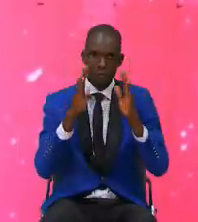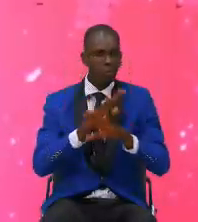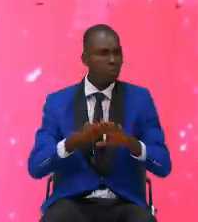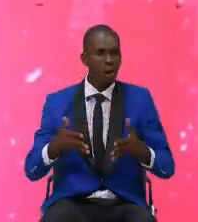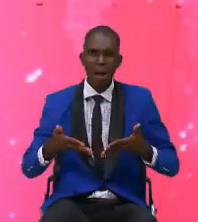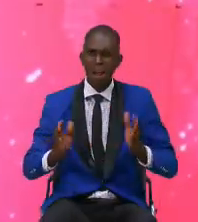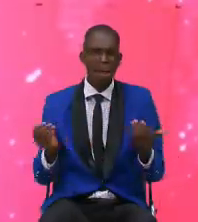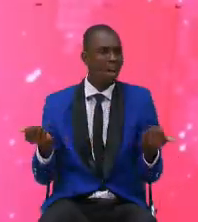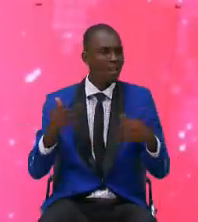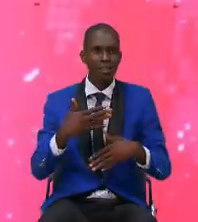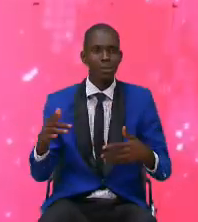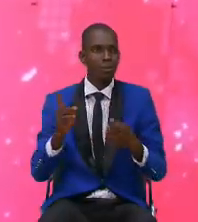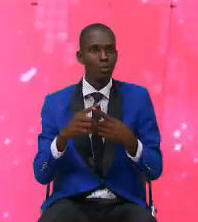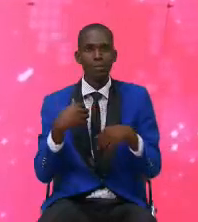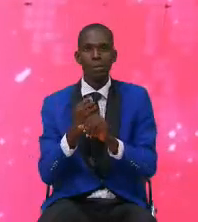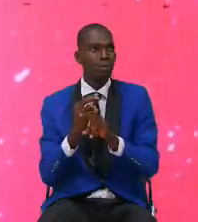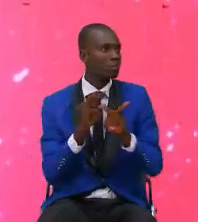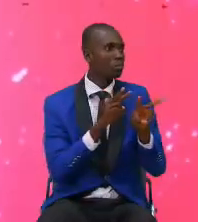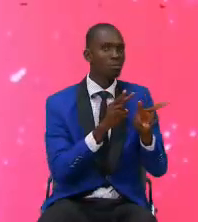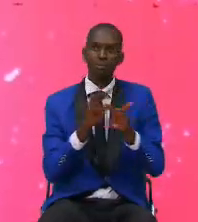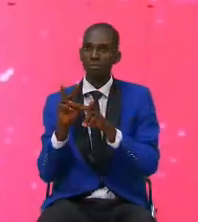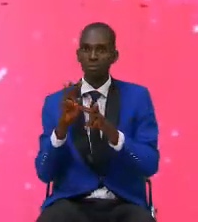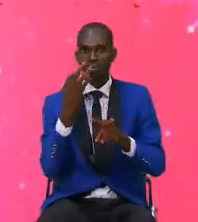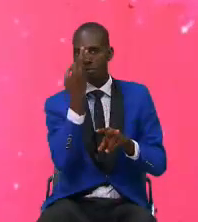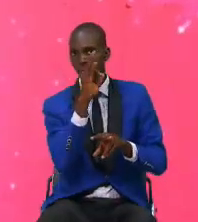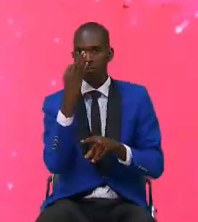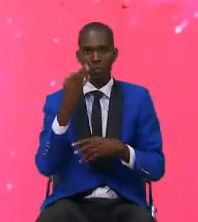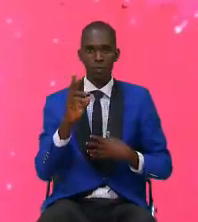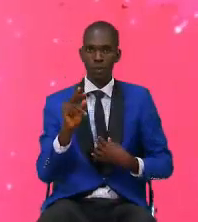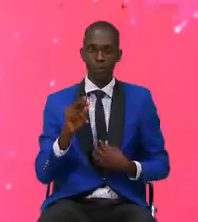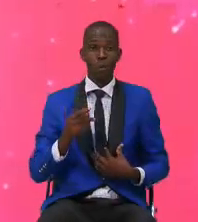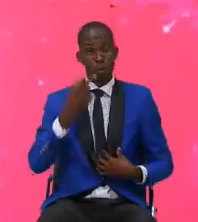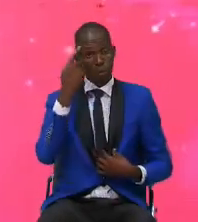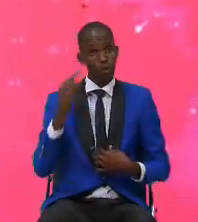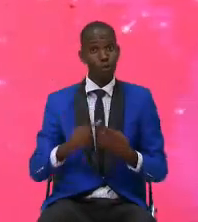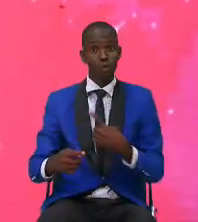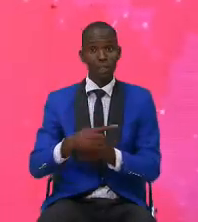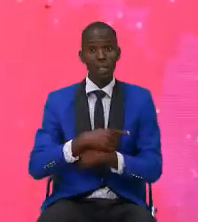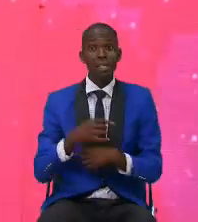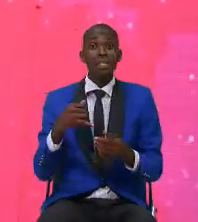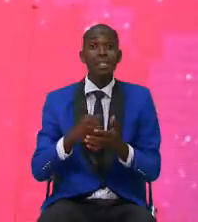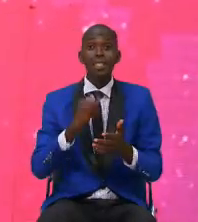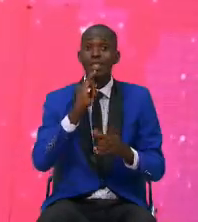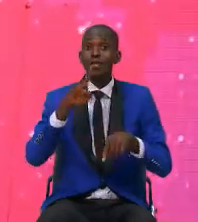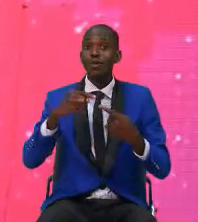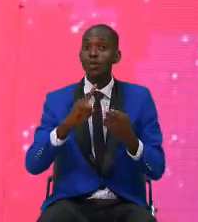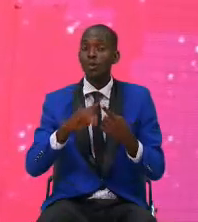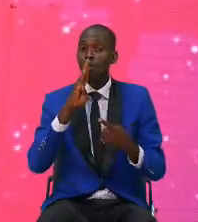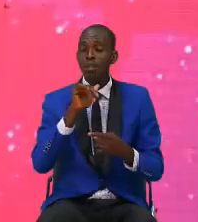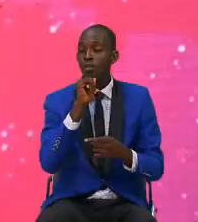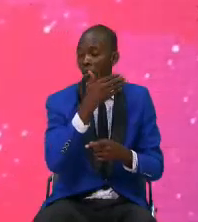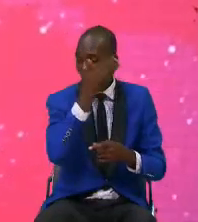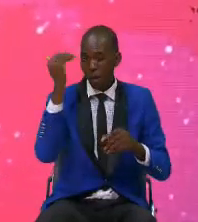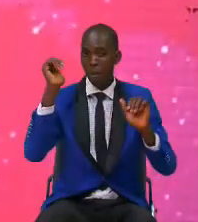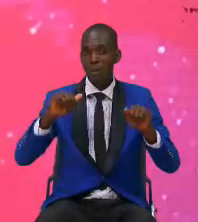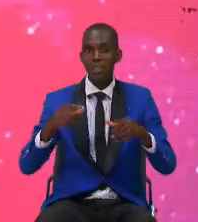anything to turn you this way or that way. Because today is going to be an unforgettable day